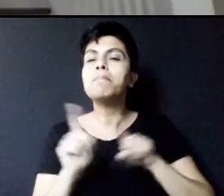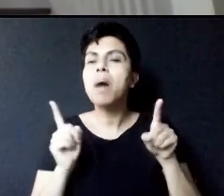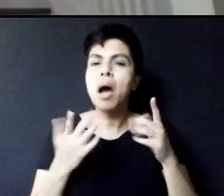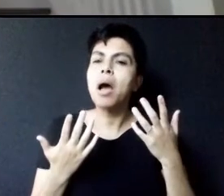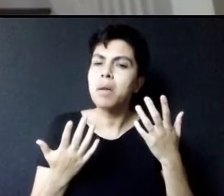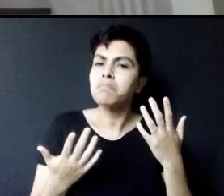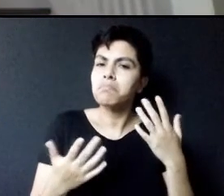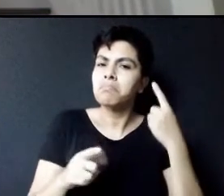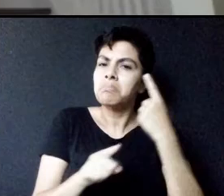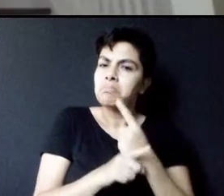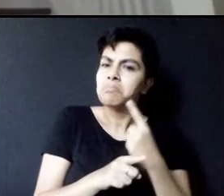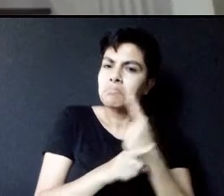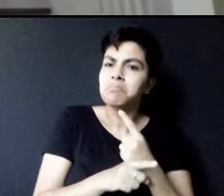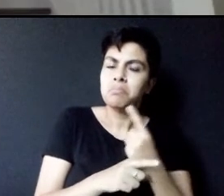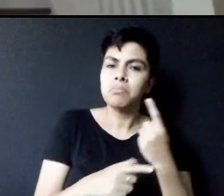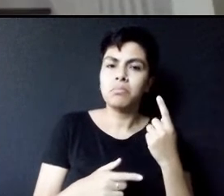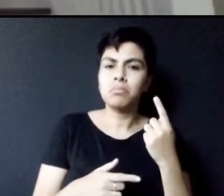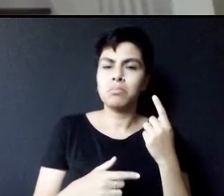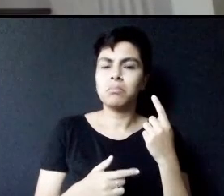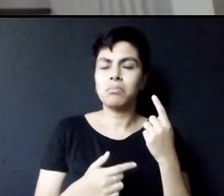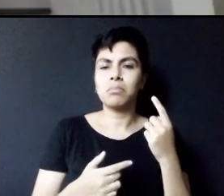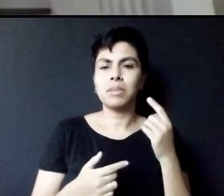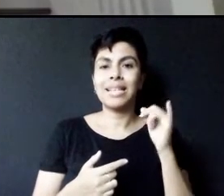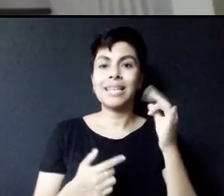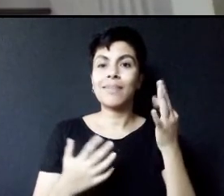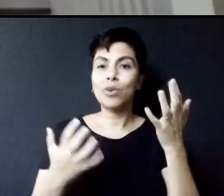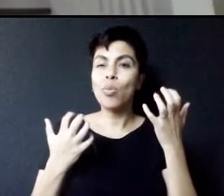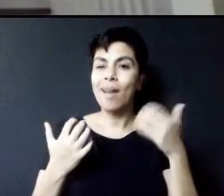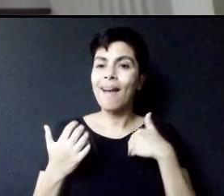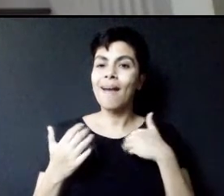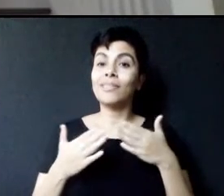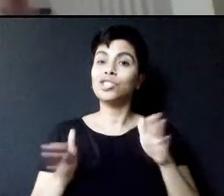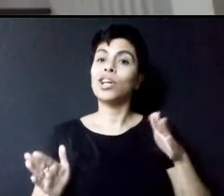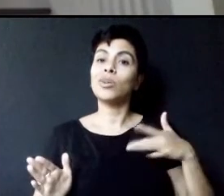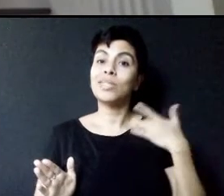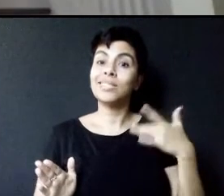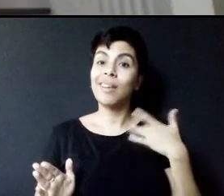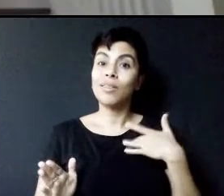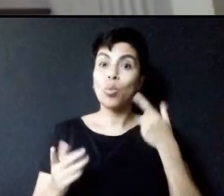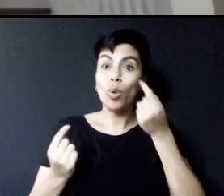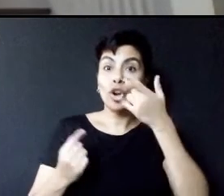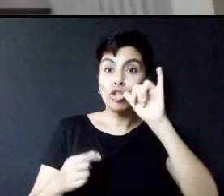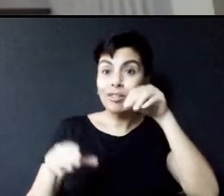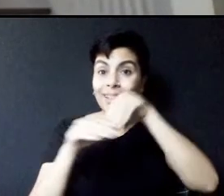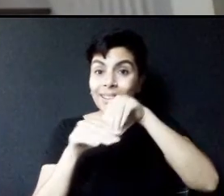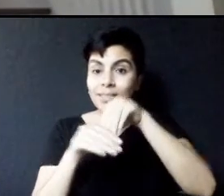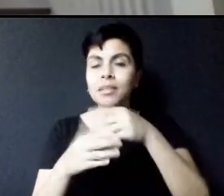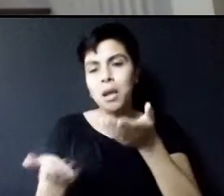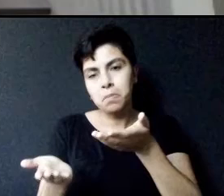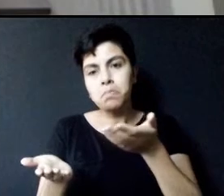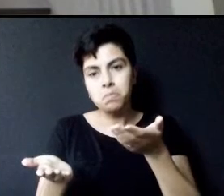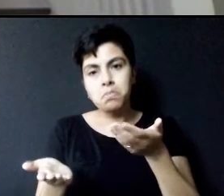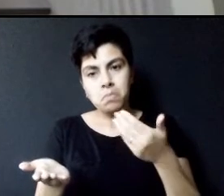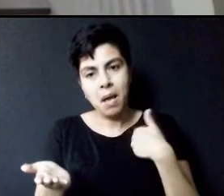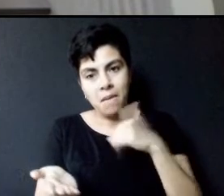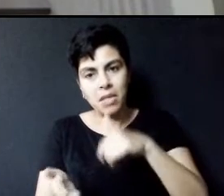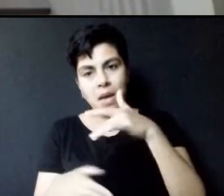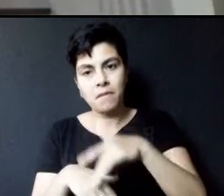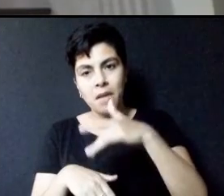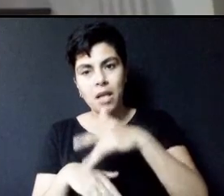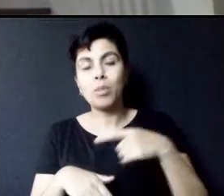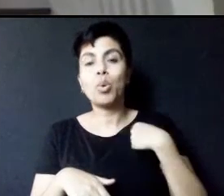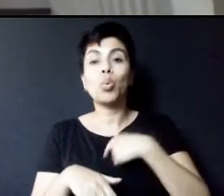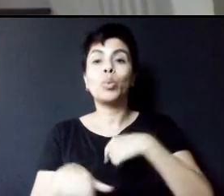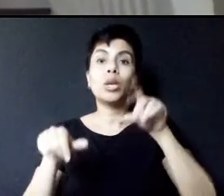like mostly accurate. And if people have sort of wanna get sort of like a general sense of like what it's like to be in the museum,